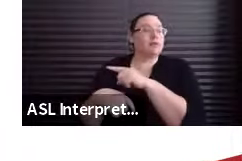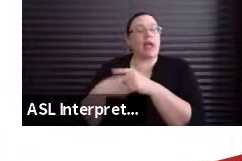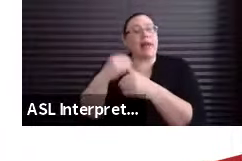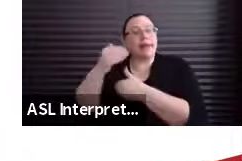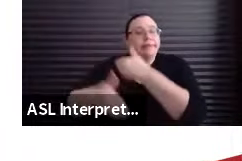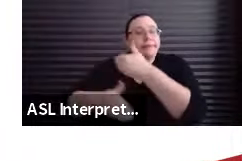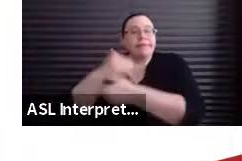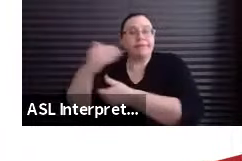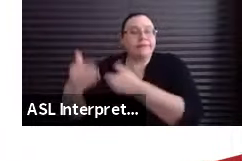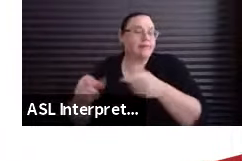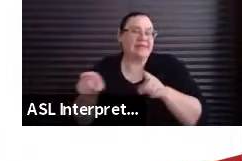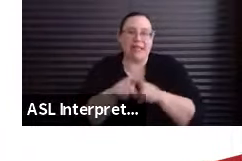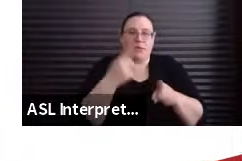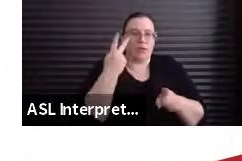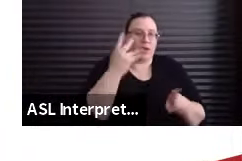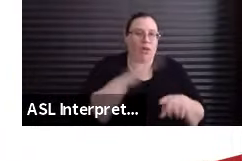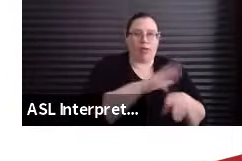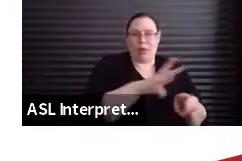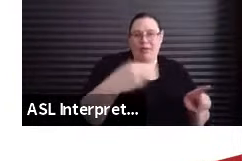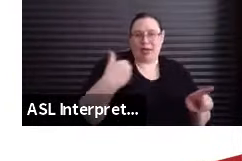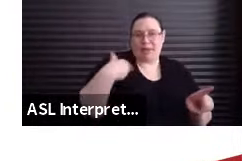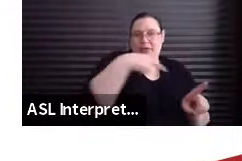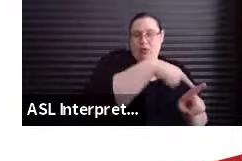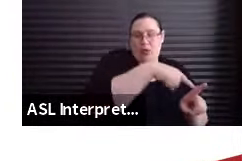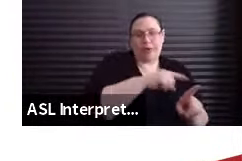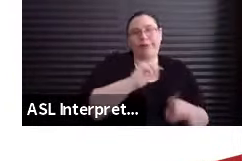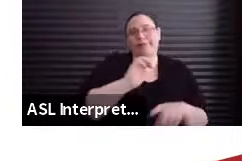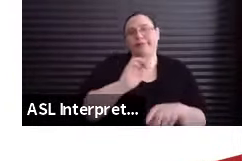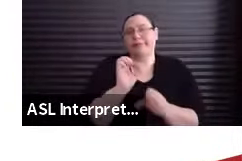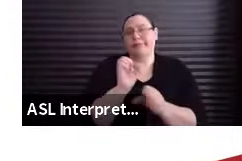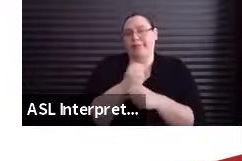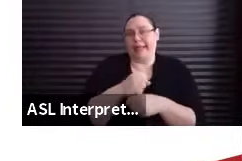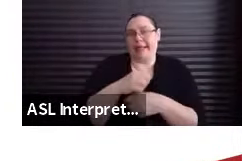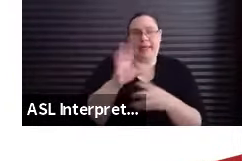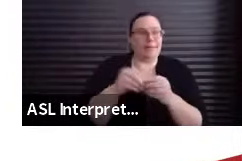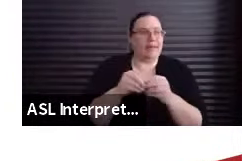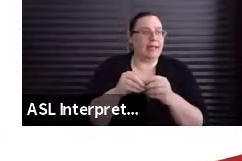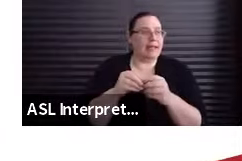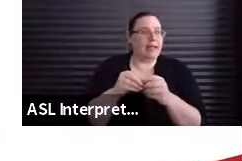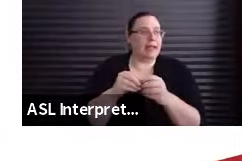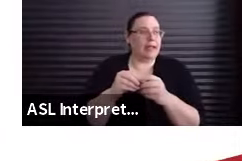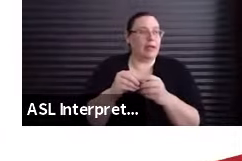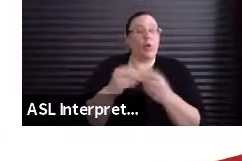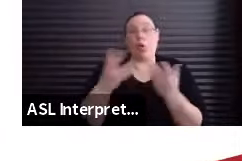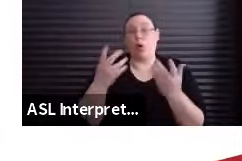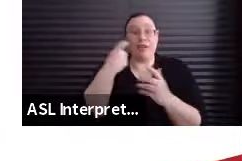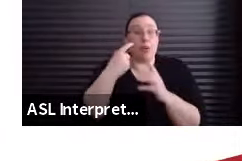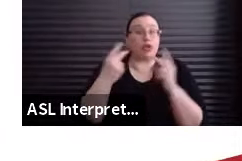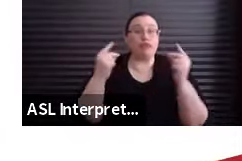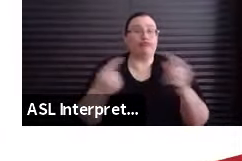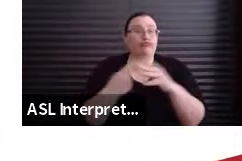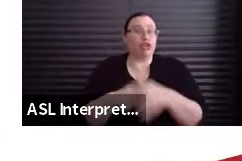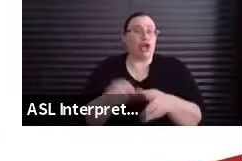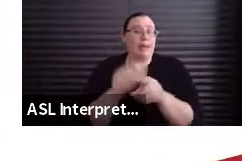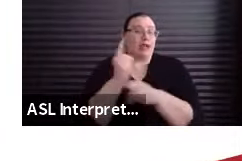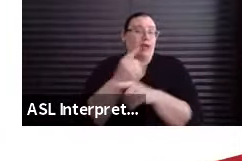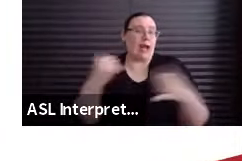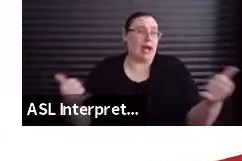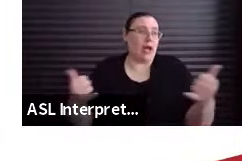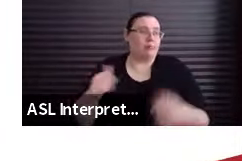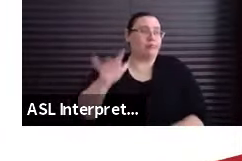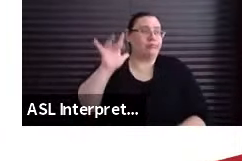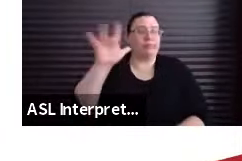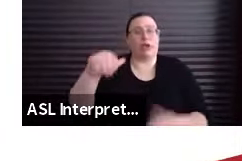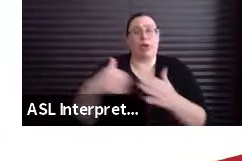like you saw on the website, to create a meeting. You can come over here as well if you want to just start an impromptu meeting. Click on that new